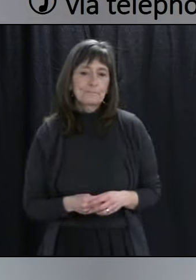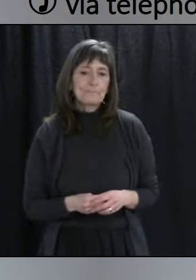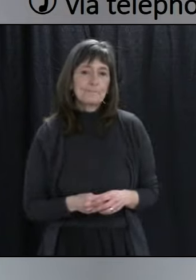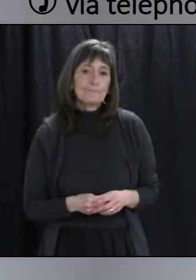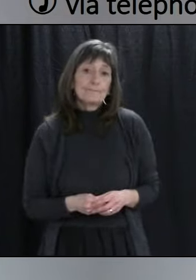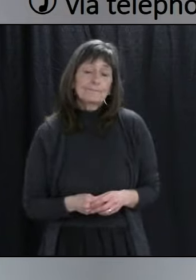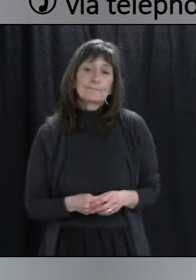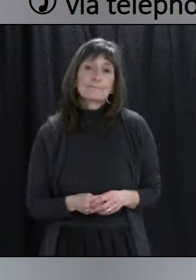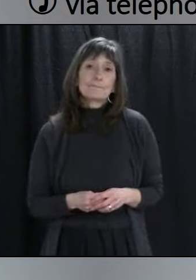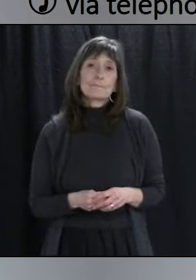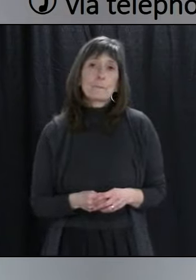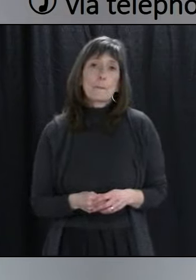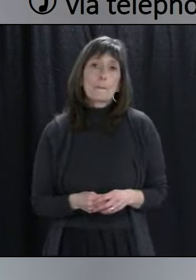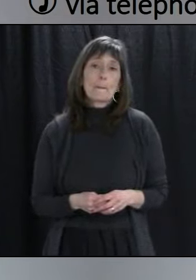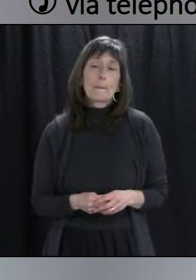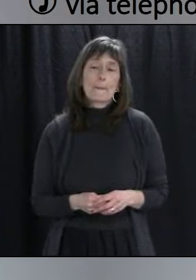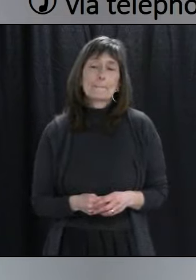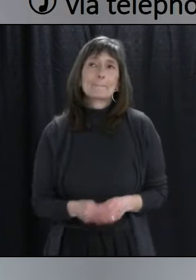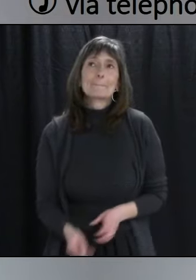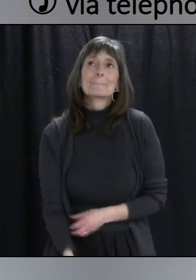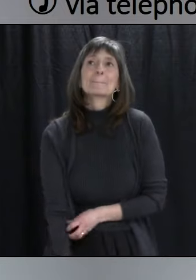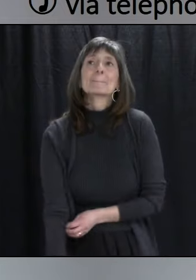numbers. Thank you.